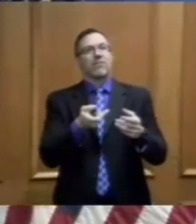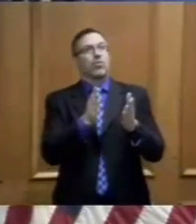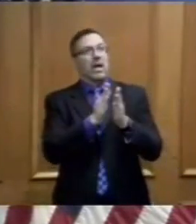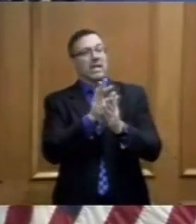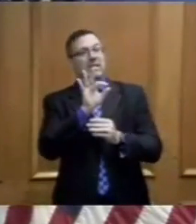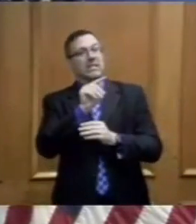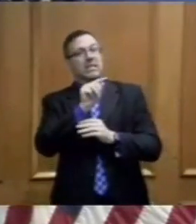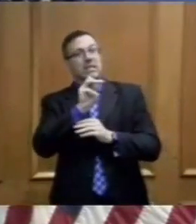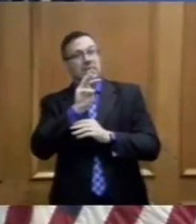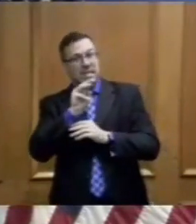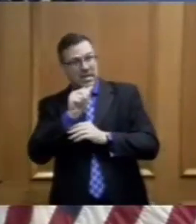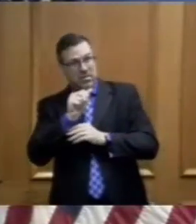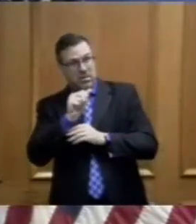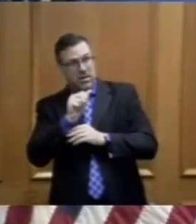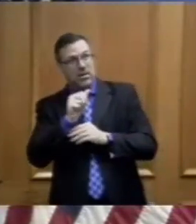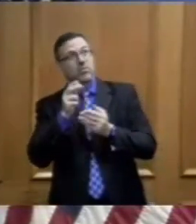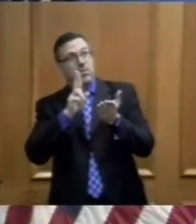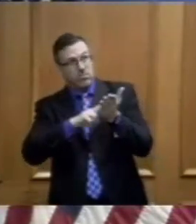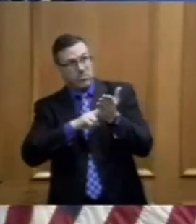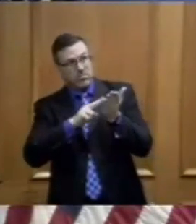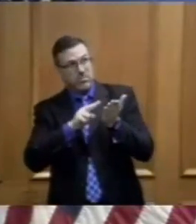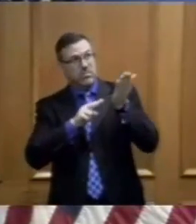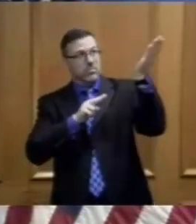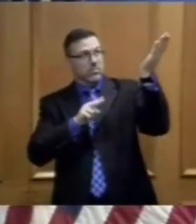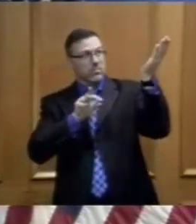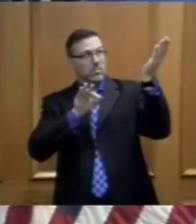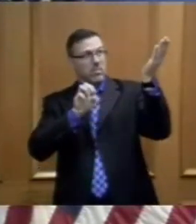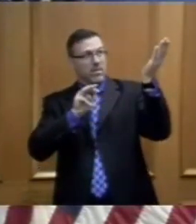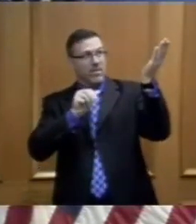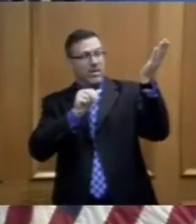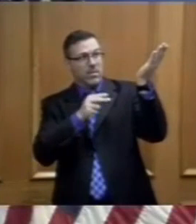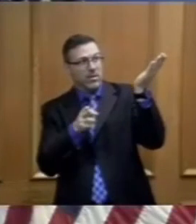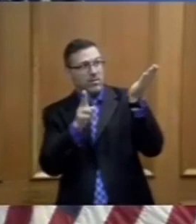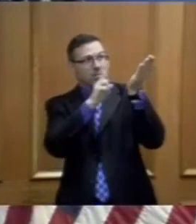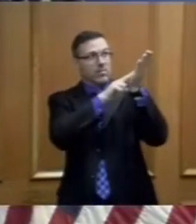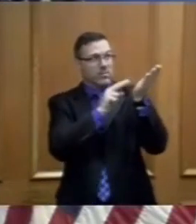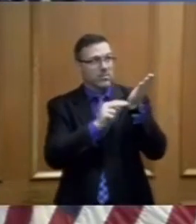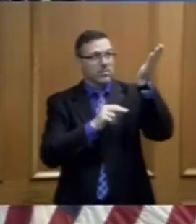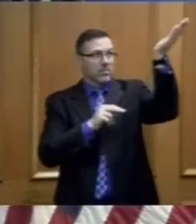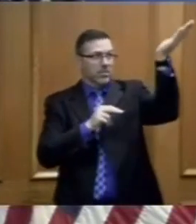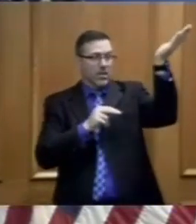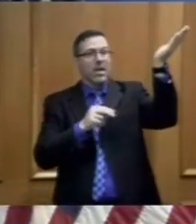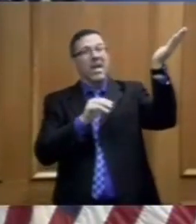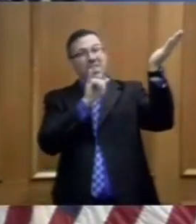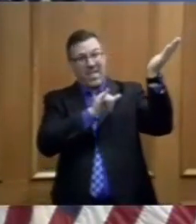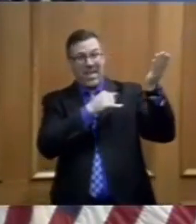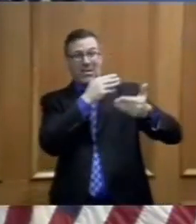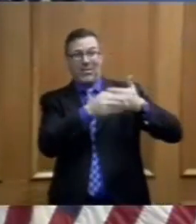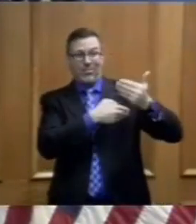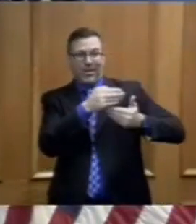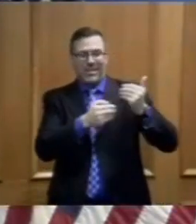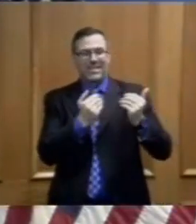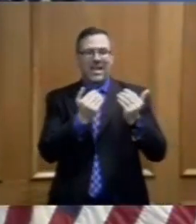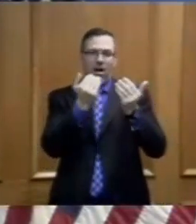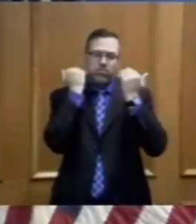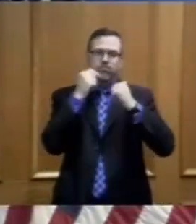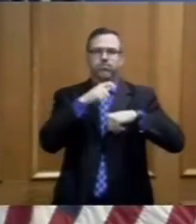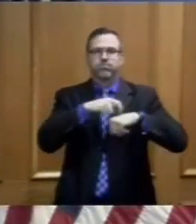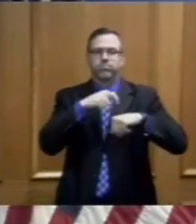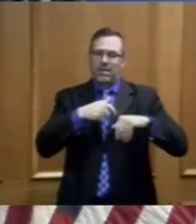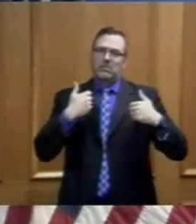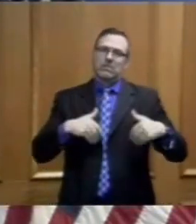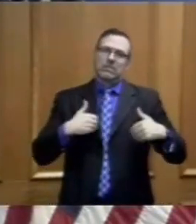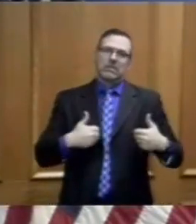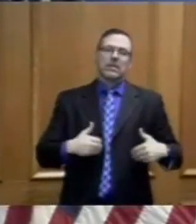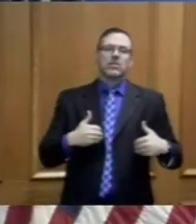happen. Normally that would be a sequential process, but that takes time, and we knew this was not a normal situation. So all these steps